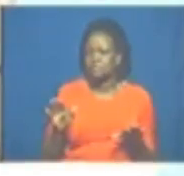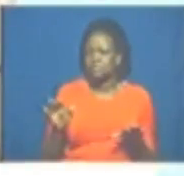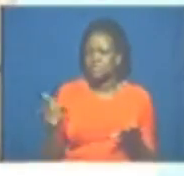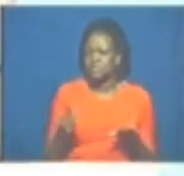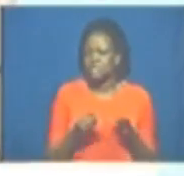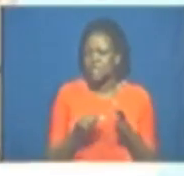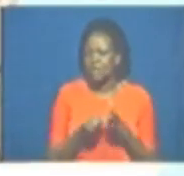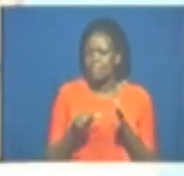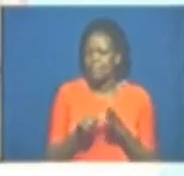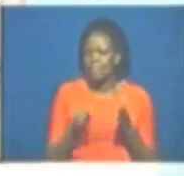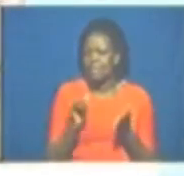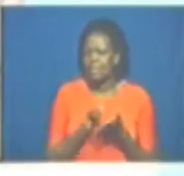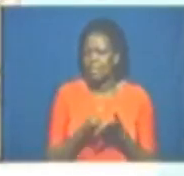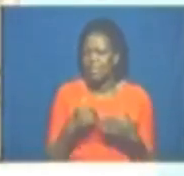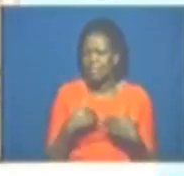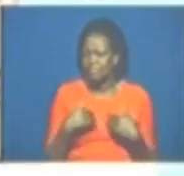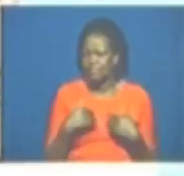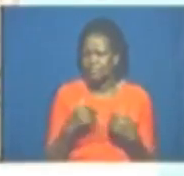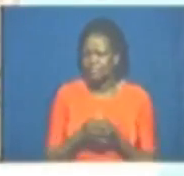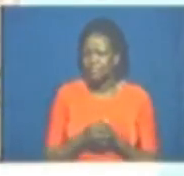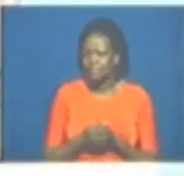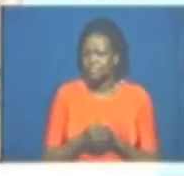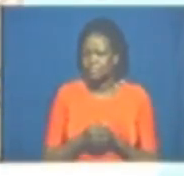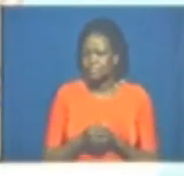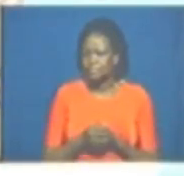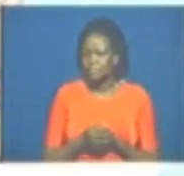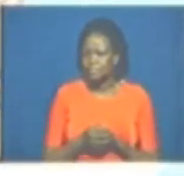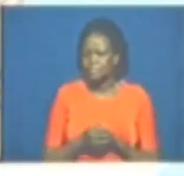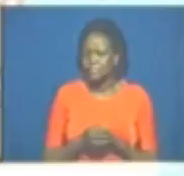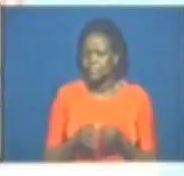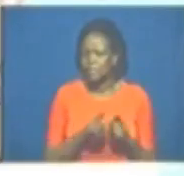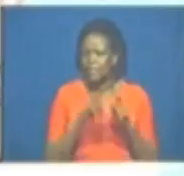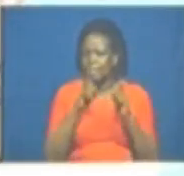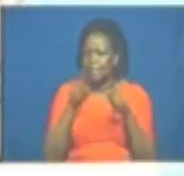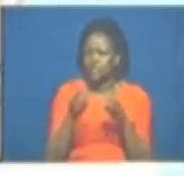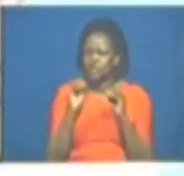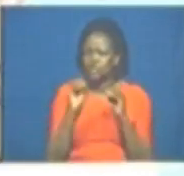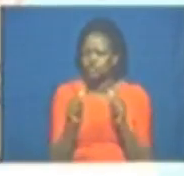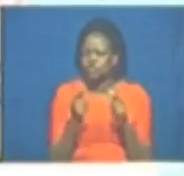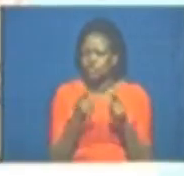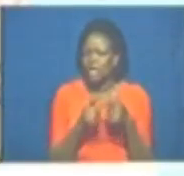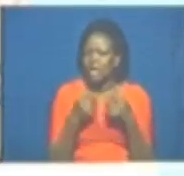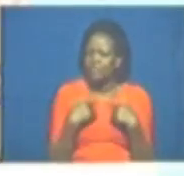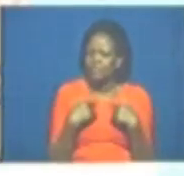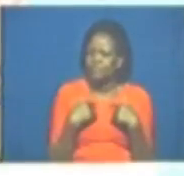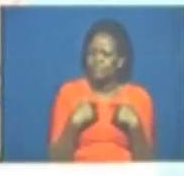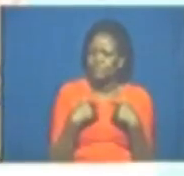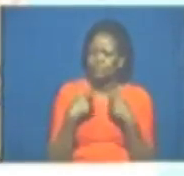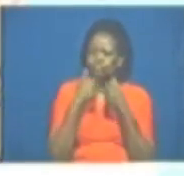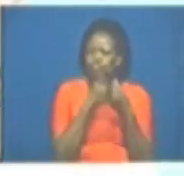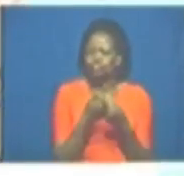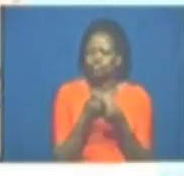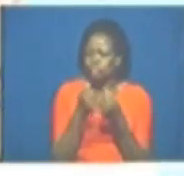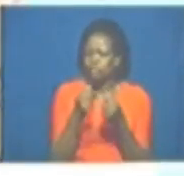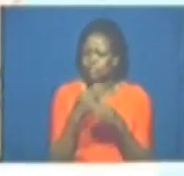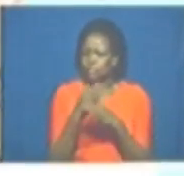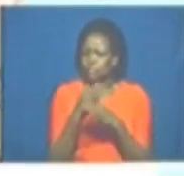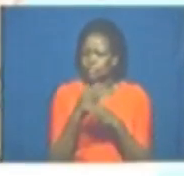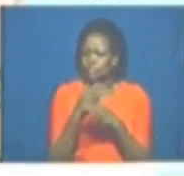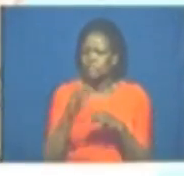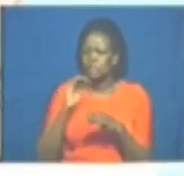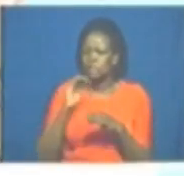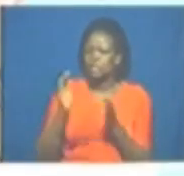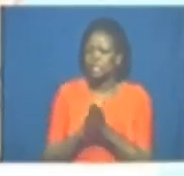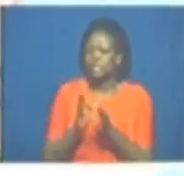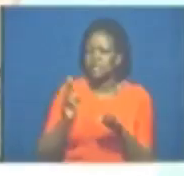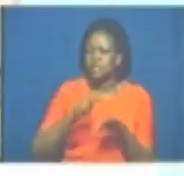and some of the issues that are creating disconnect, and we need to look at them. Then there is a struggle between the county government and the national government over the issue